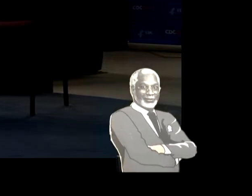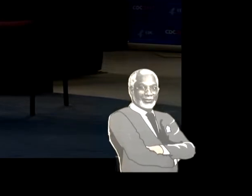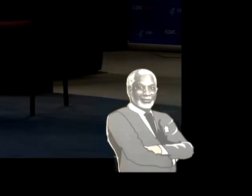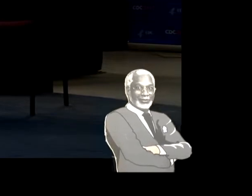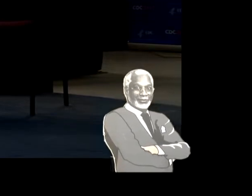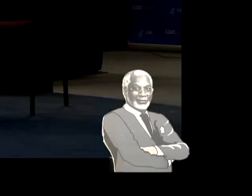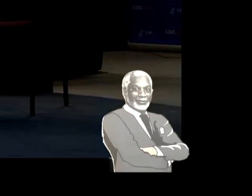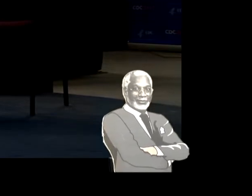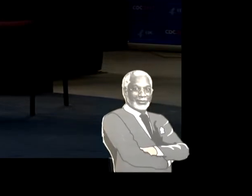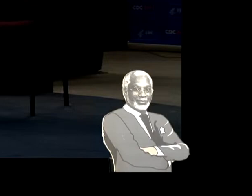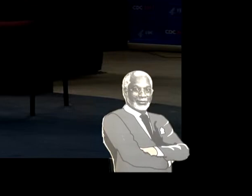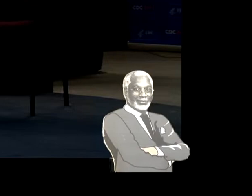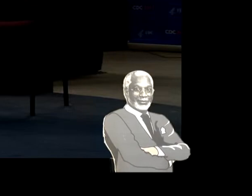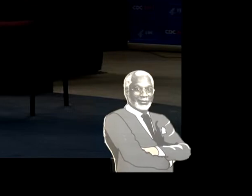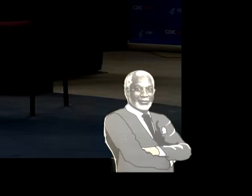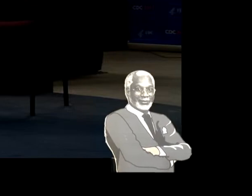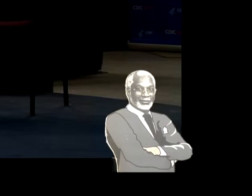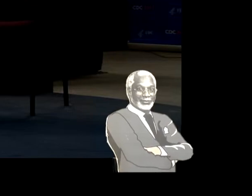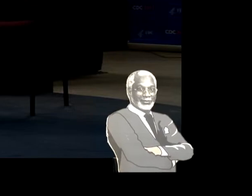Testing.